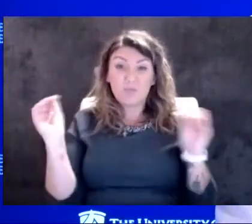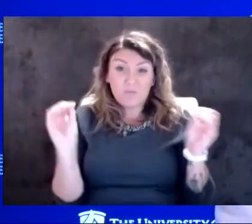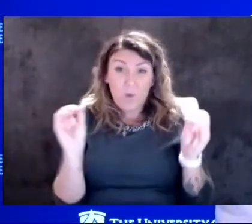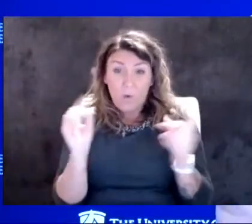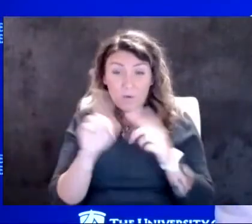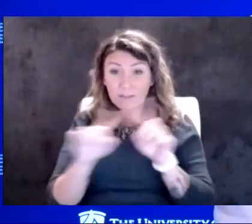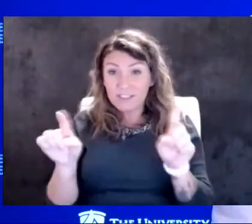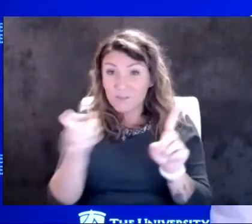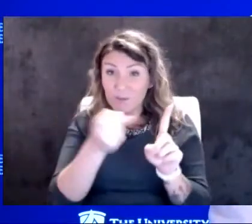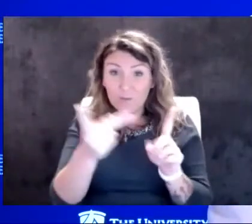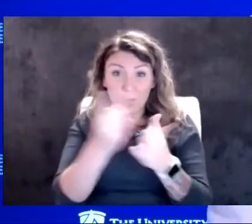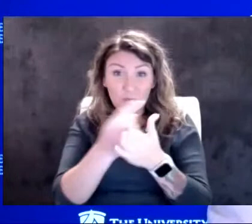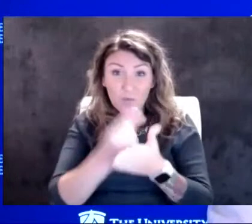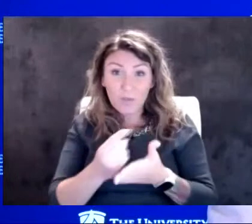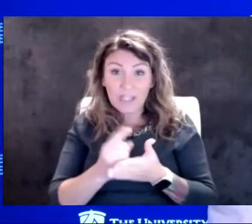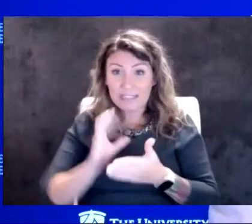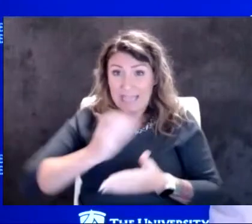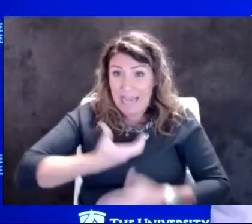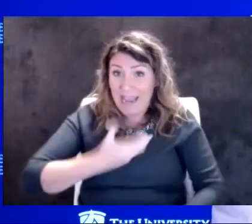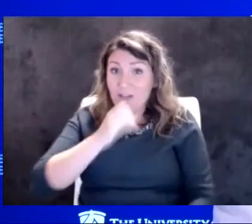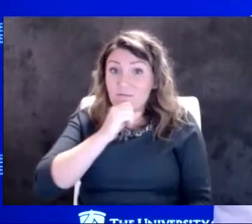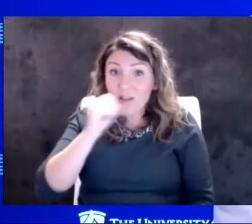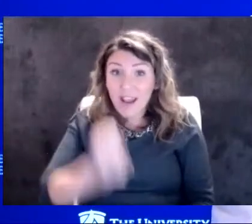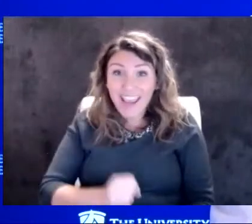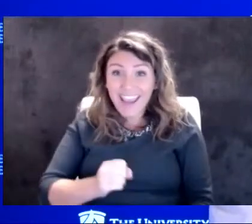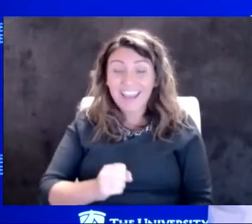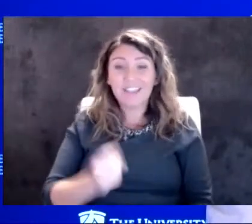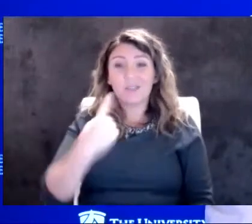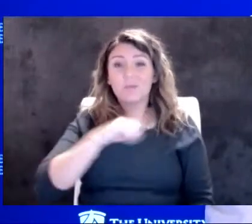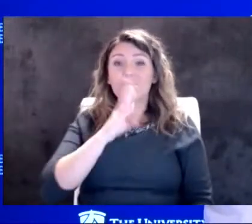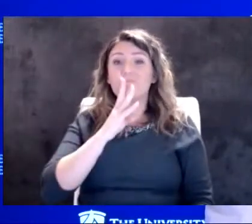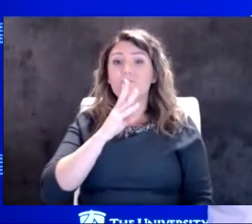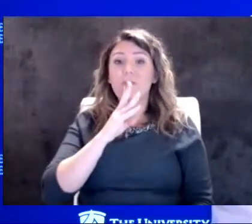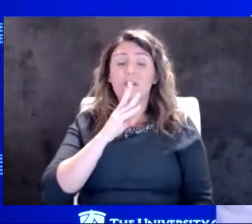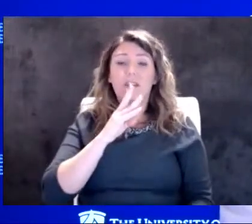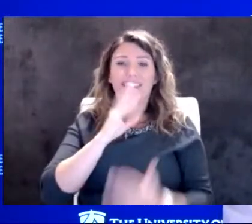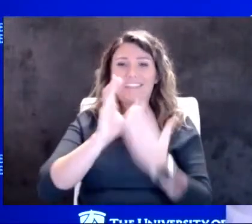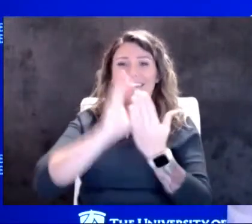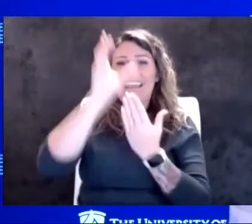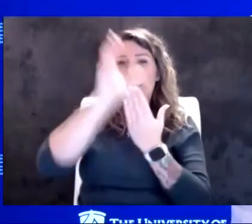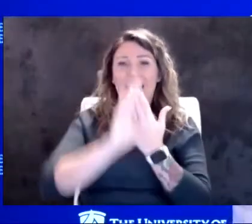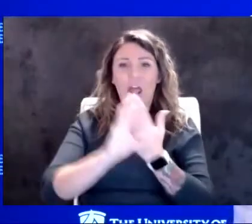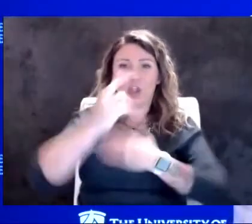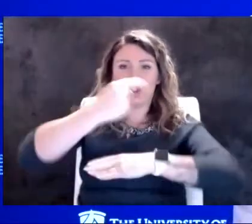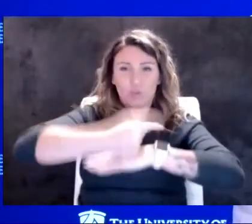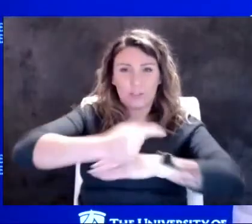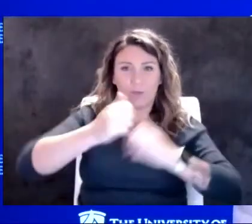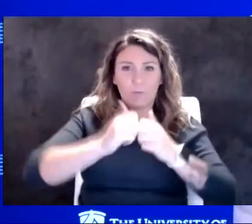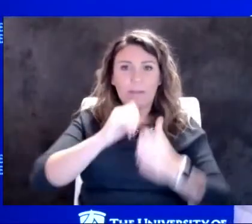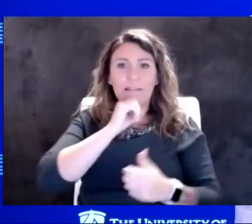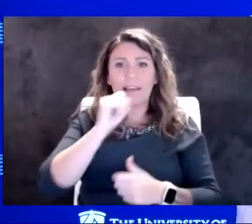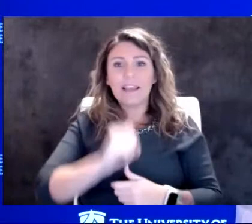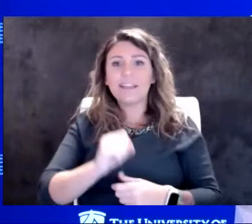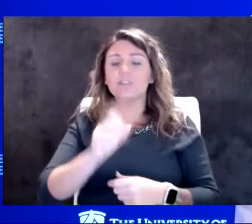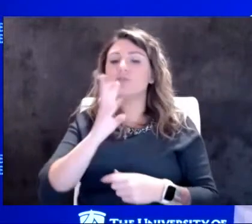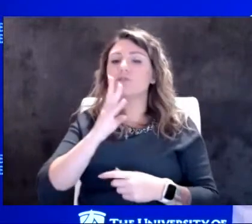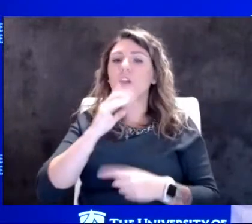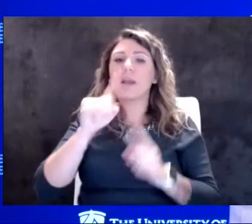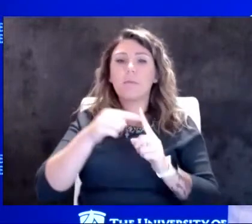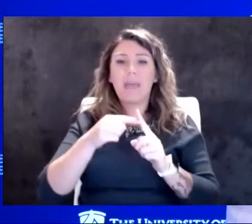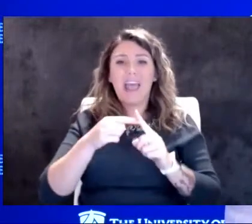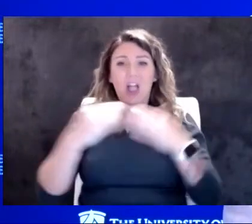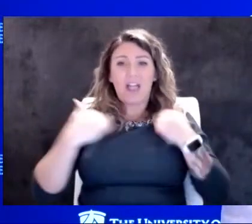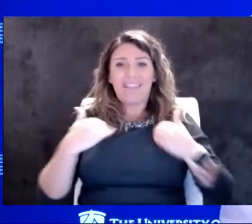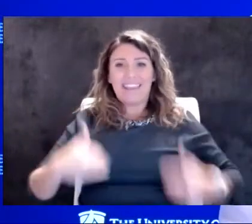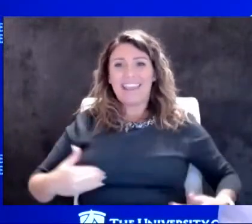on our age that we are talking about here, on the calendar date and the age. We are really talking about the immunological age, and really there's